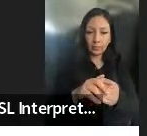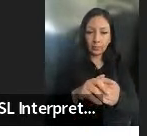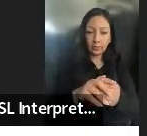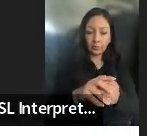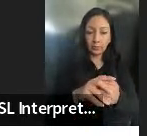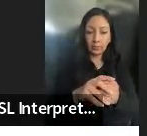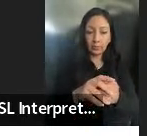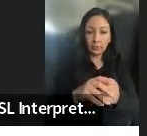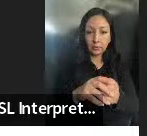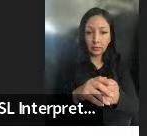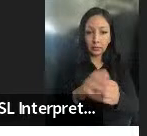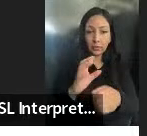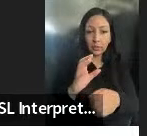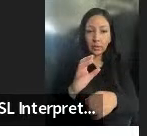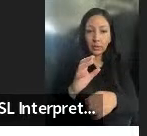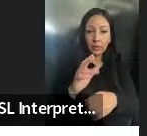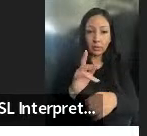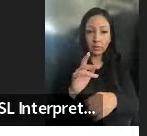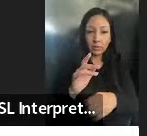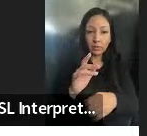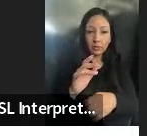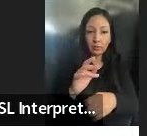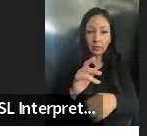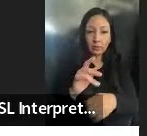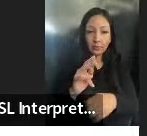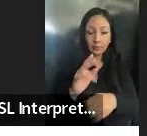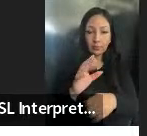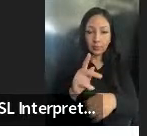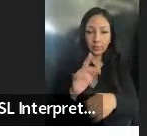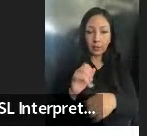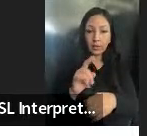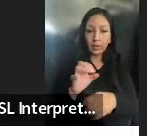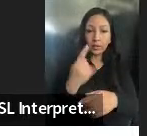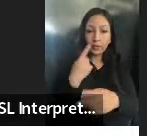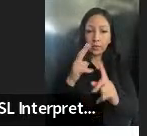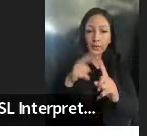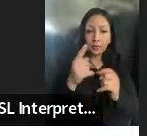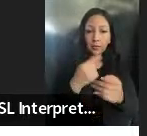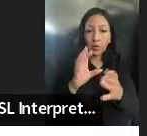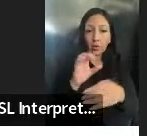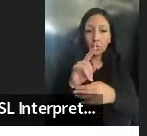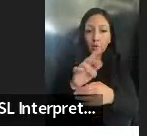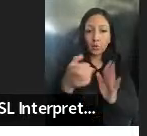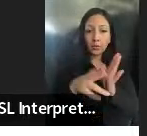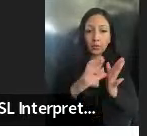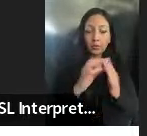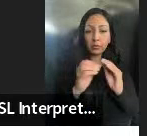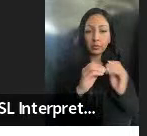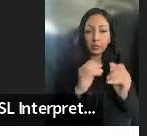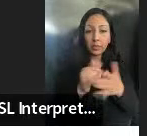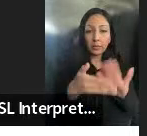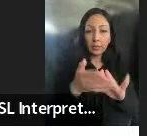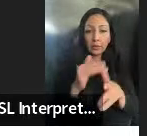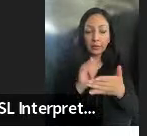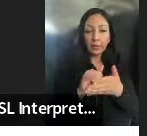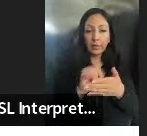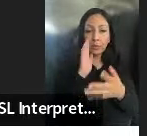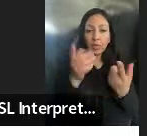This is Kendall again about implications for the building code revisions. Another process that's underway.